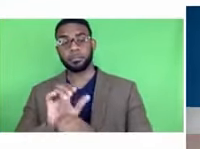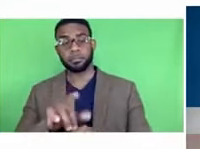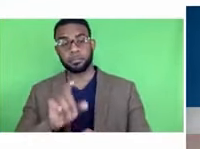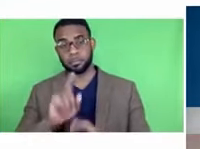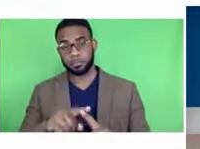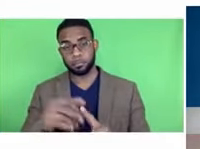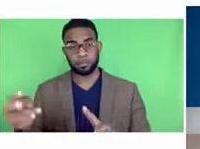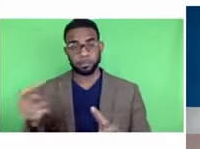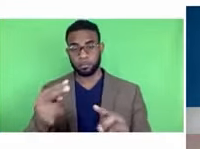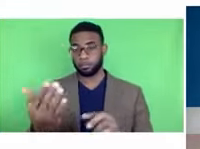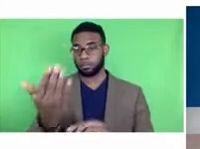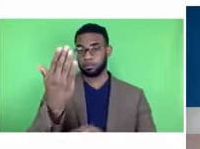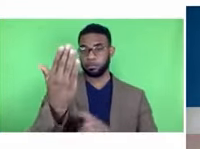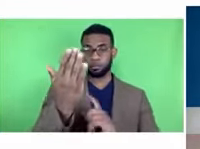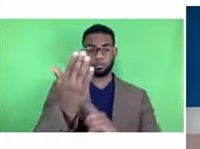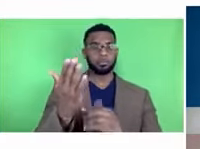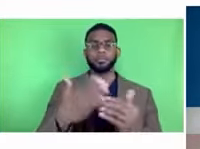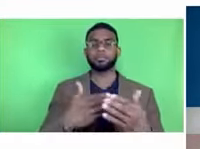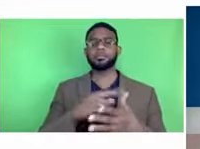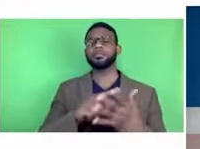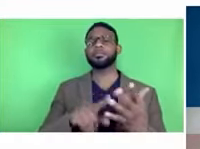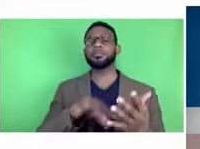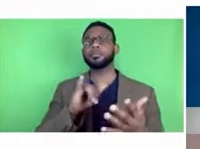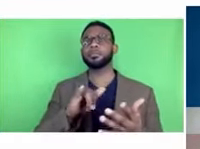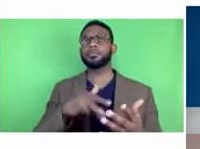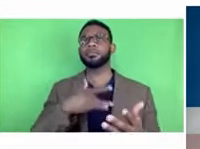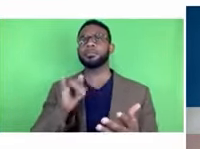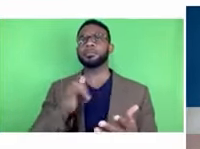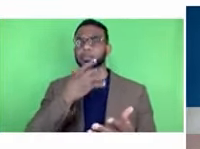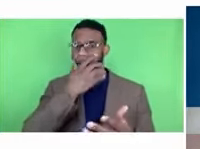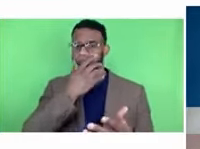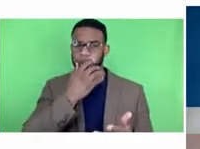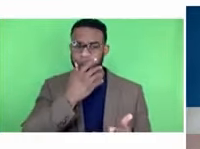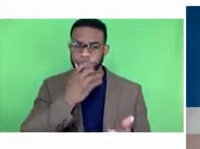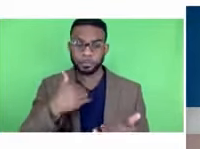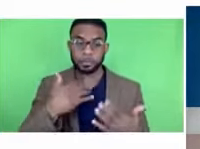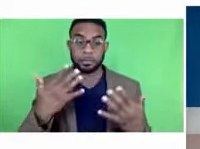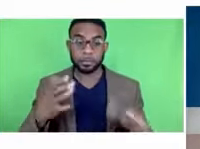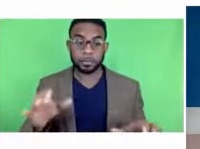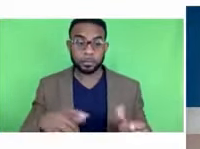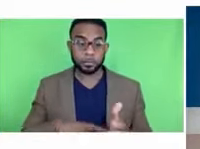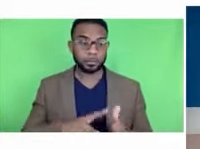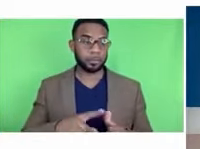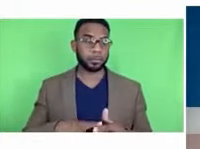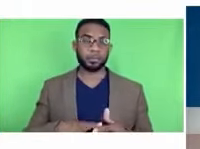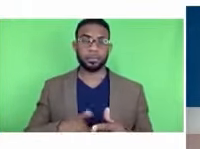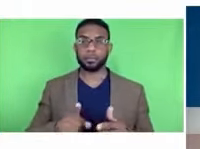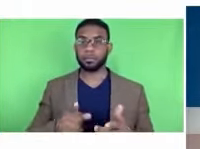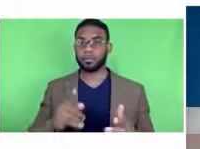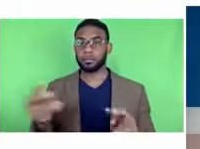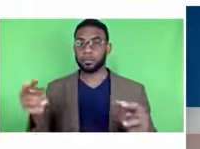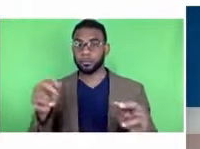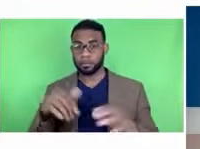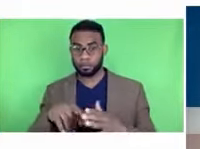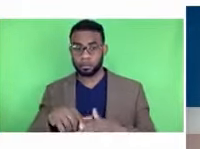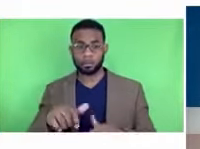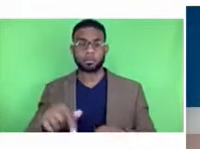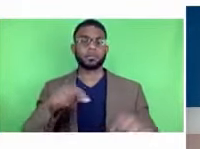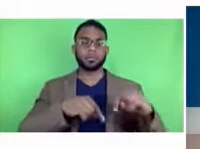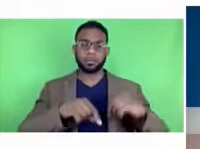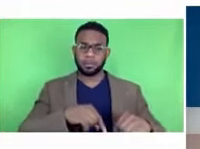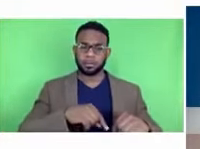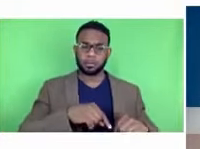look in the mirror, and even those that, you know, feel like they have already done this, or they, you know, they've looked into this, you know, go back and